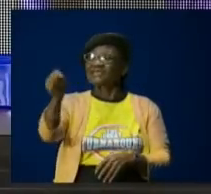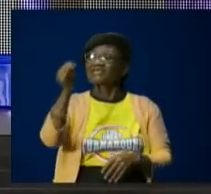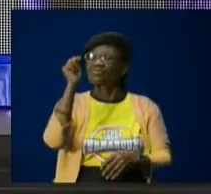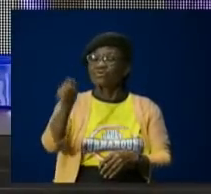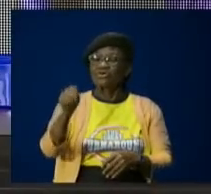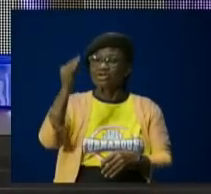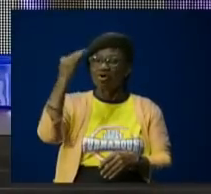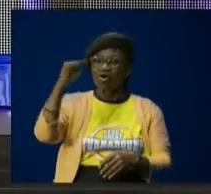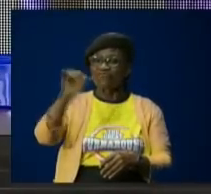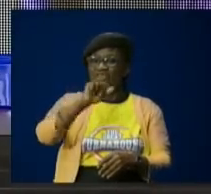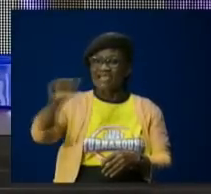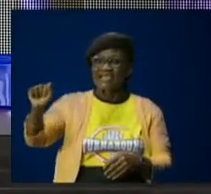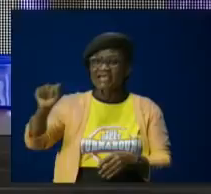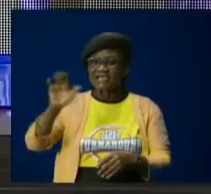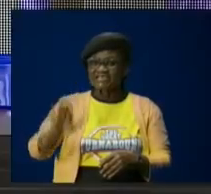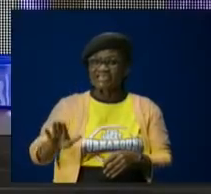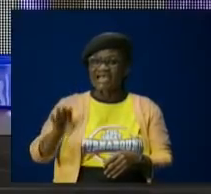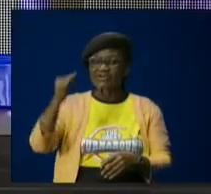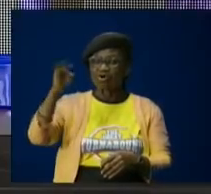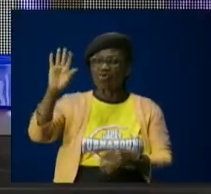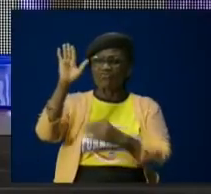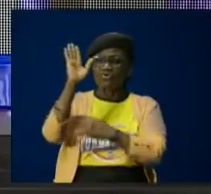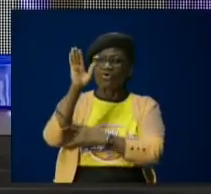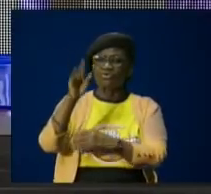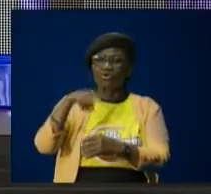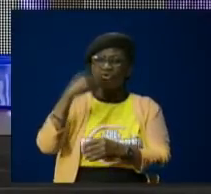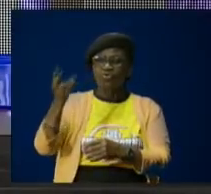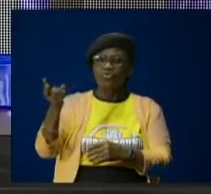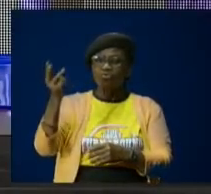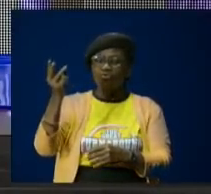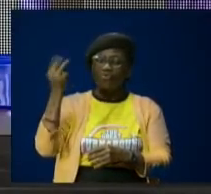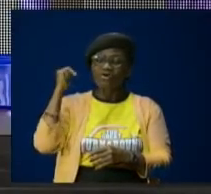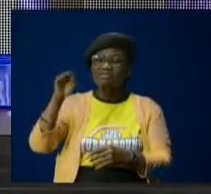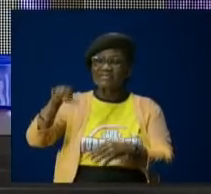who was given a sack letter